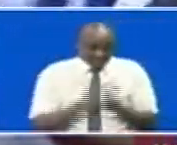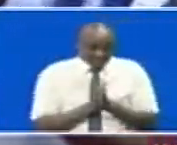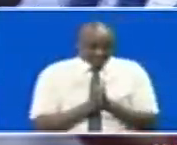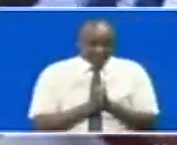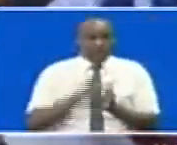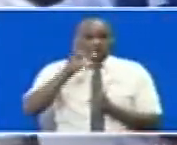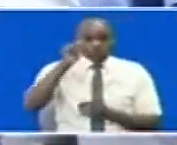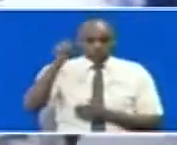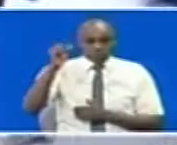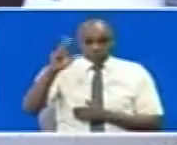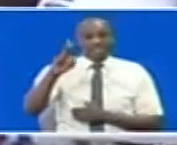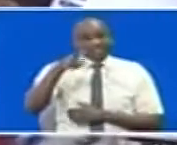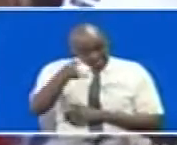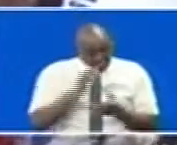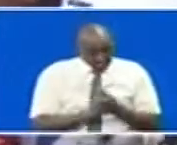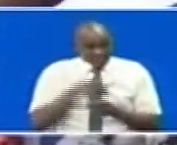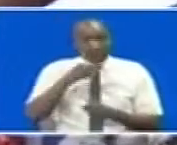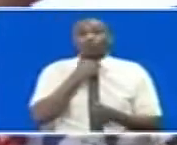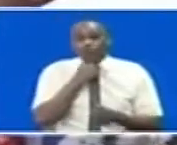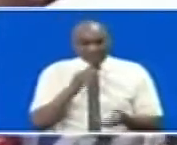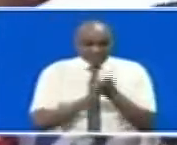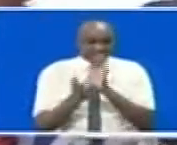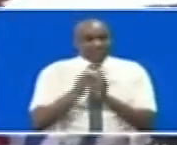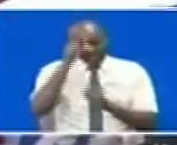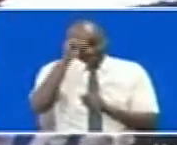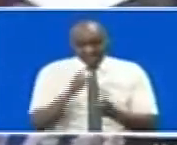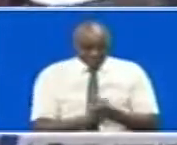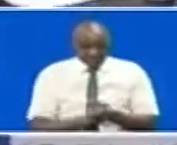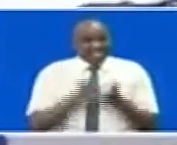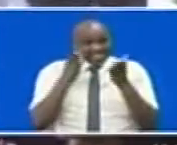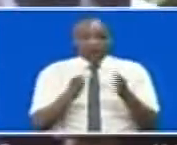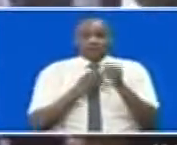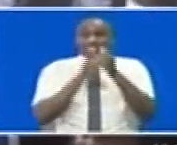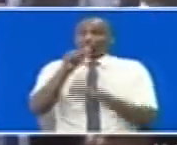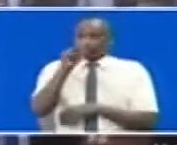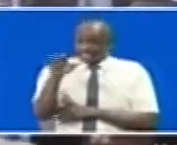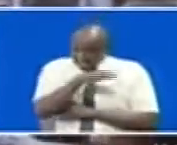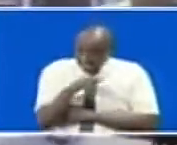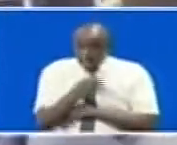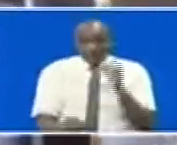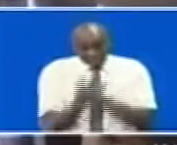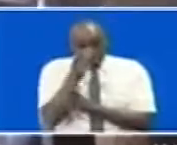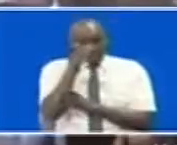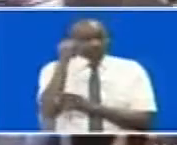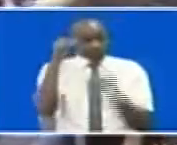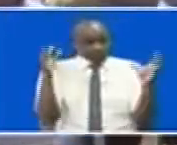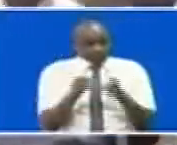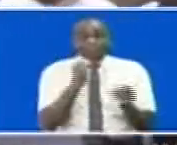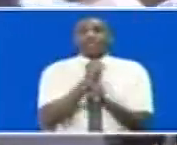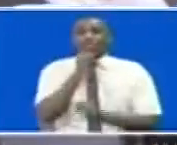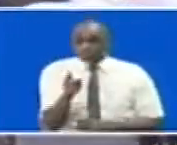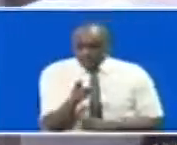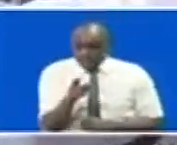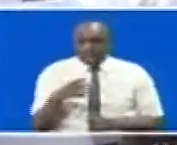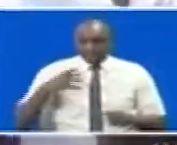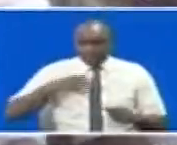Hassan Noor, who is also eyeing the position of governor. According to the leaders, the formation of EFP is to ensure that